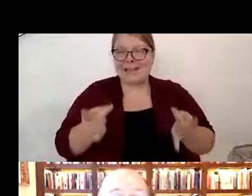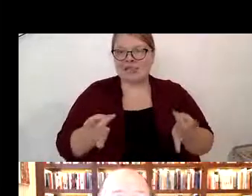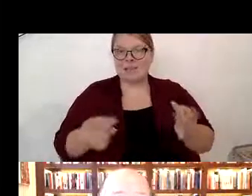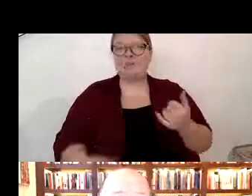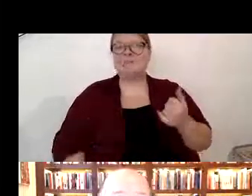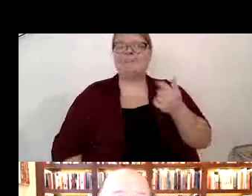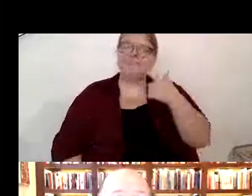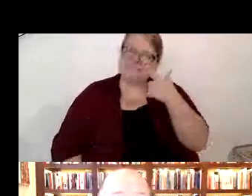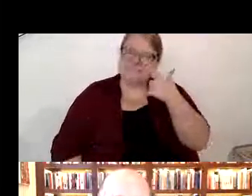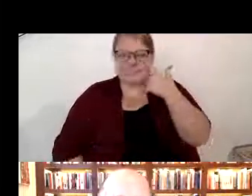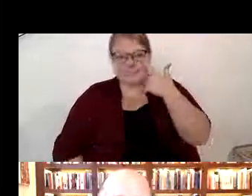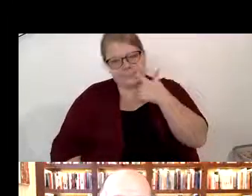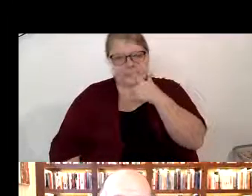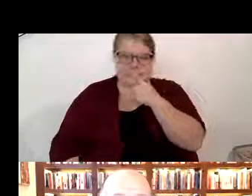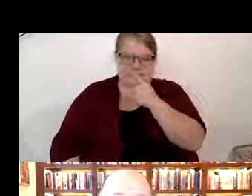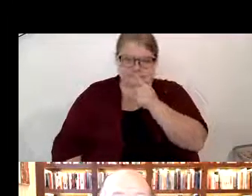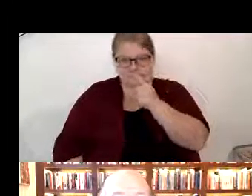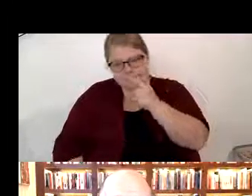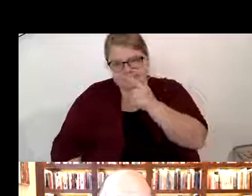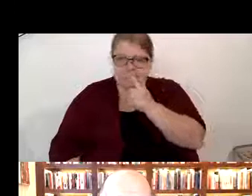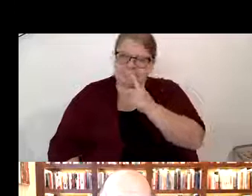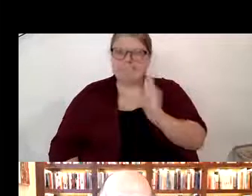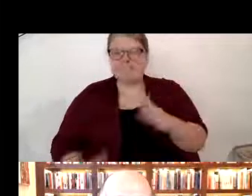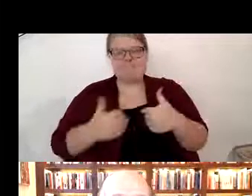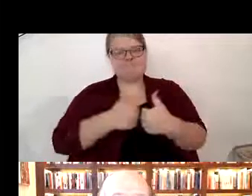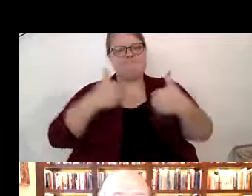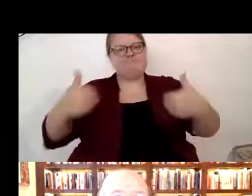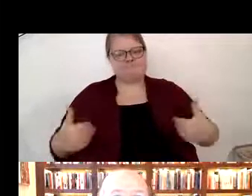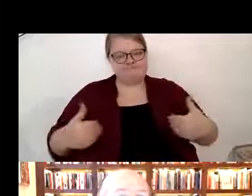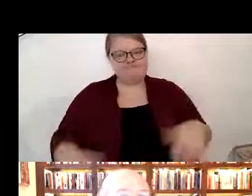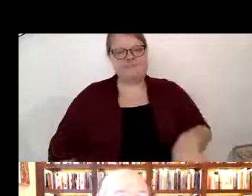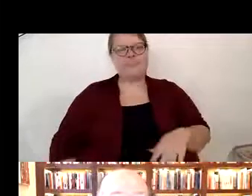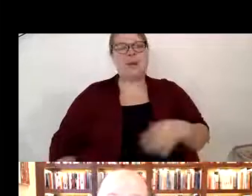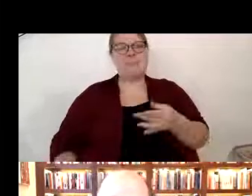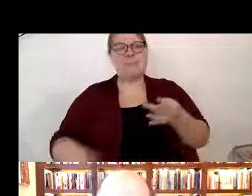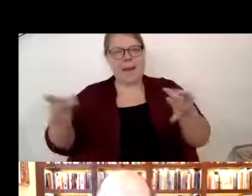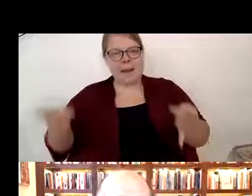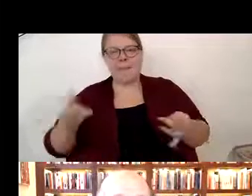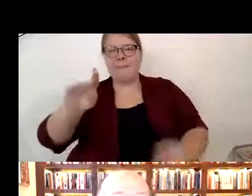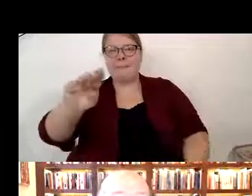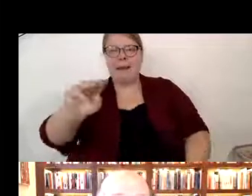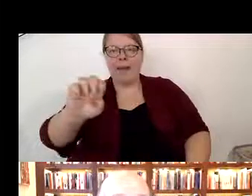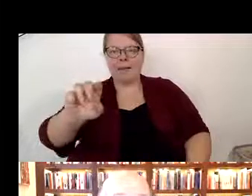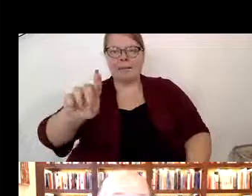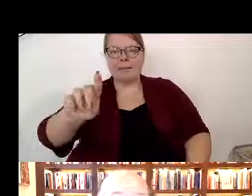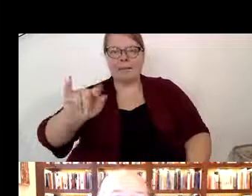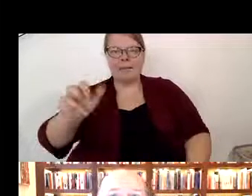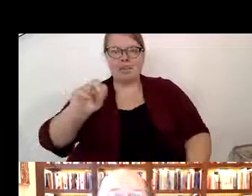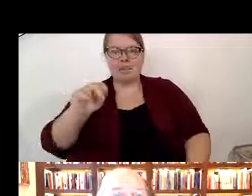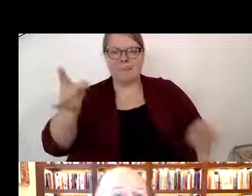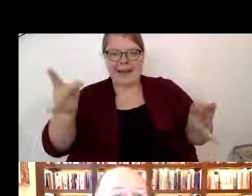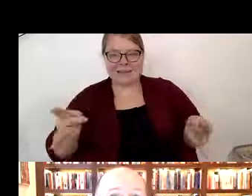It's very important to differentiate that meditation does not constitute